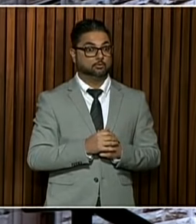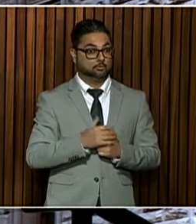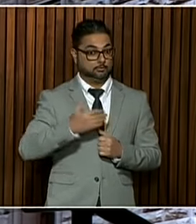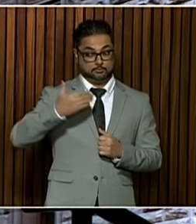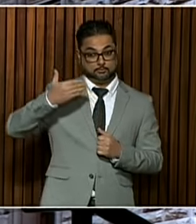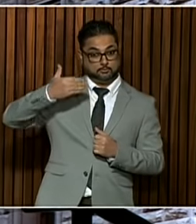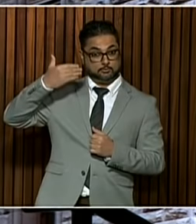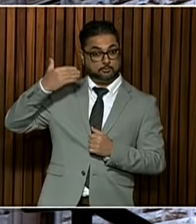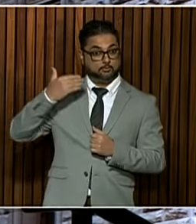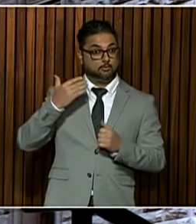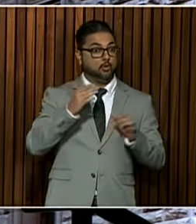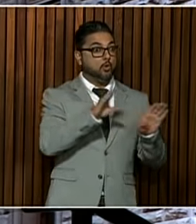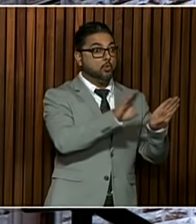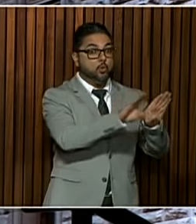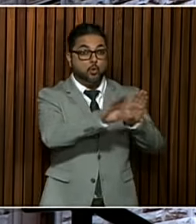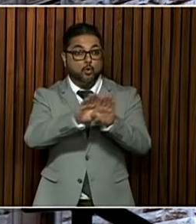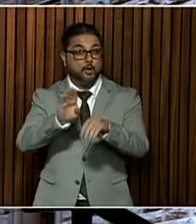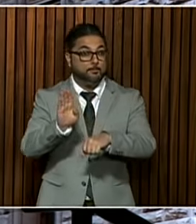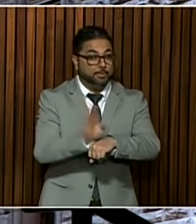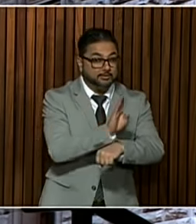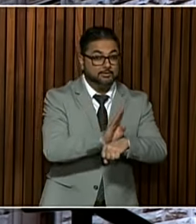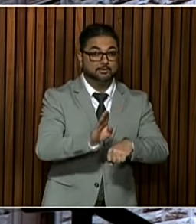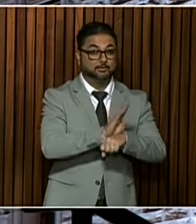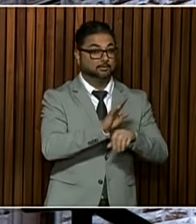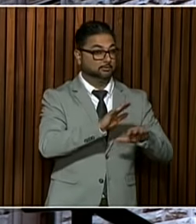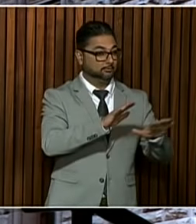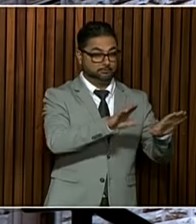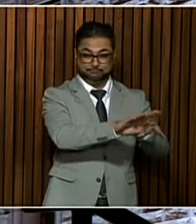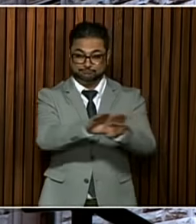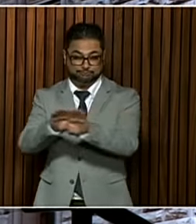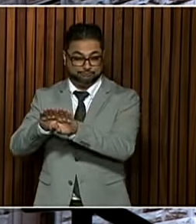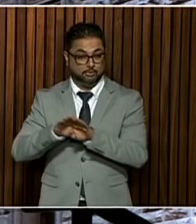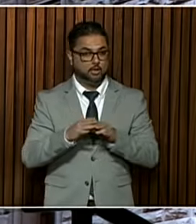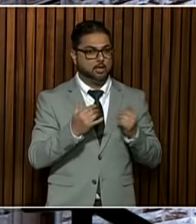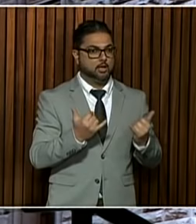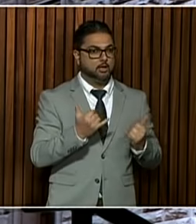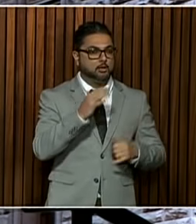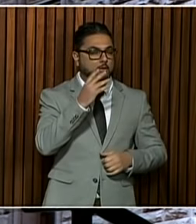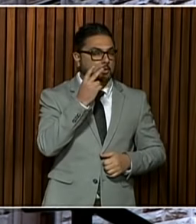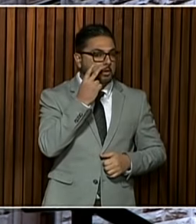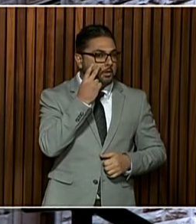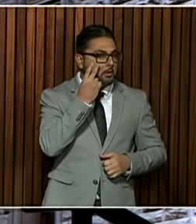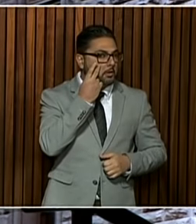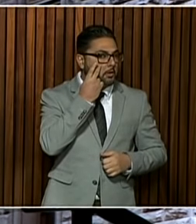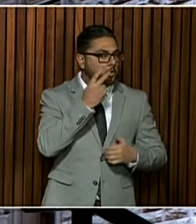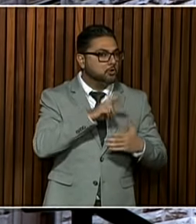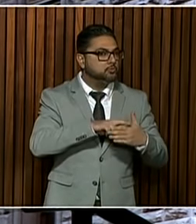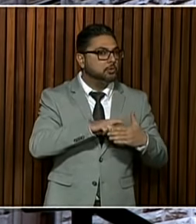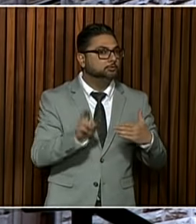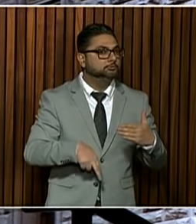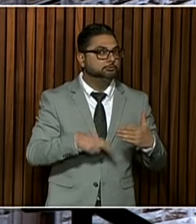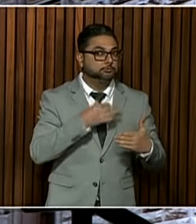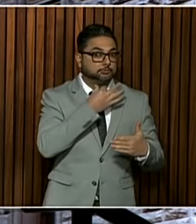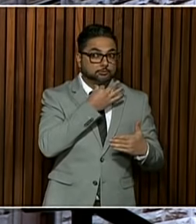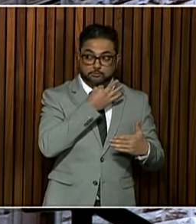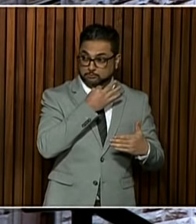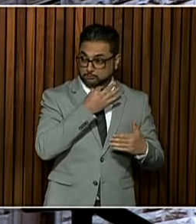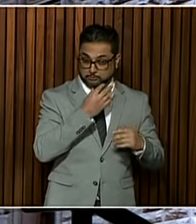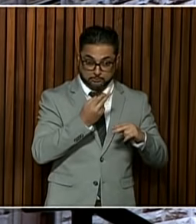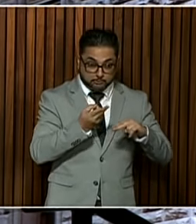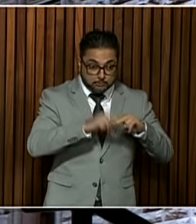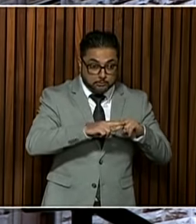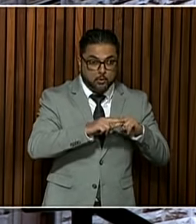both federal and provincial and different provinces and territories, are taking steps to stay the course in